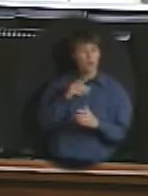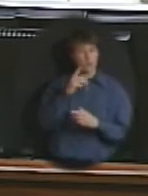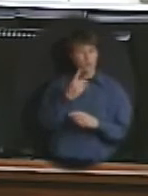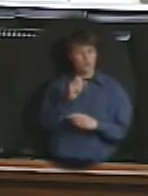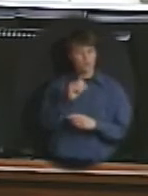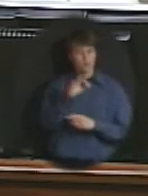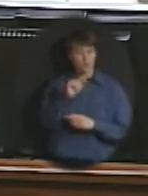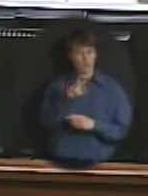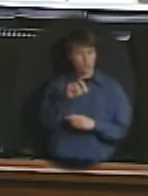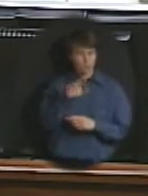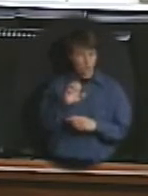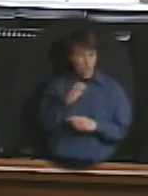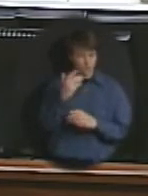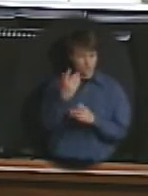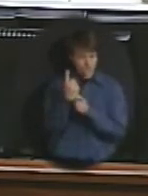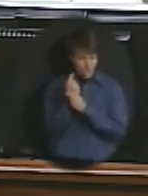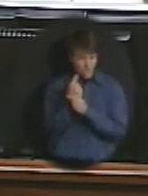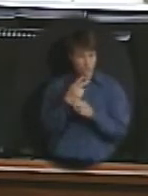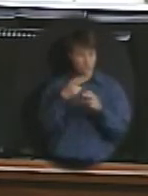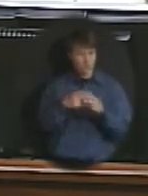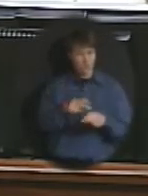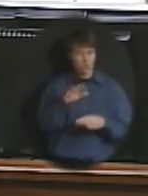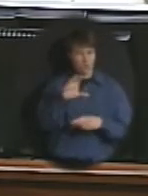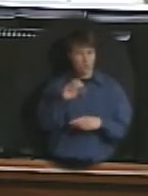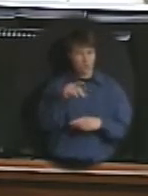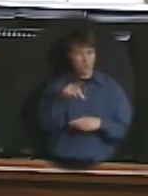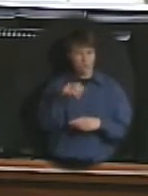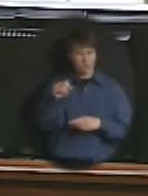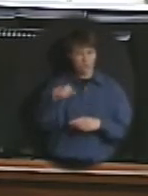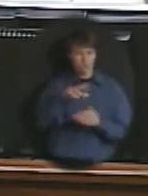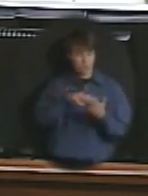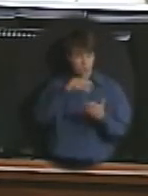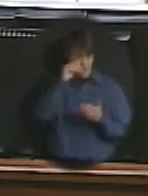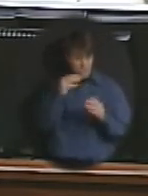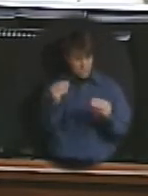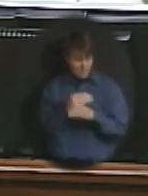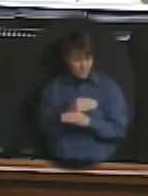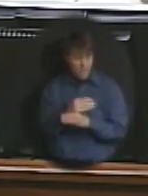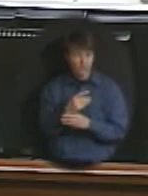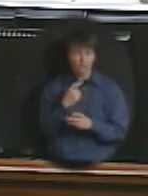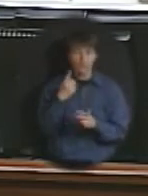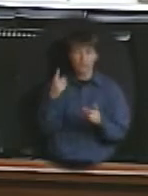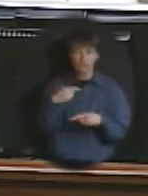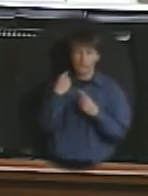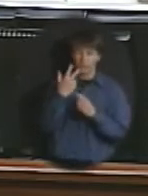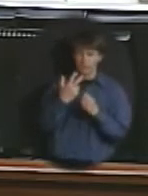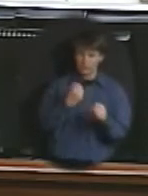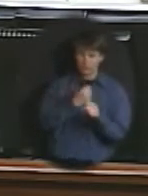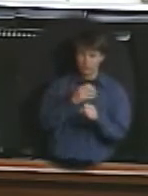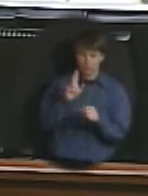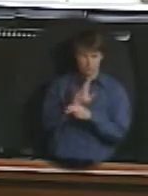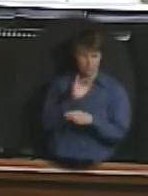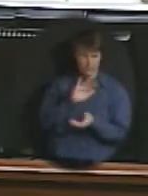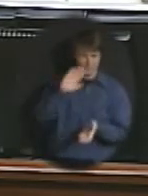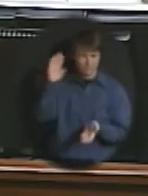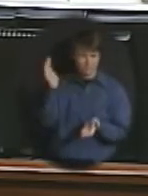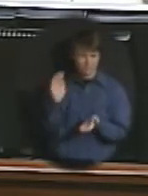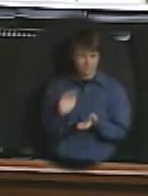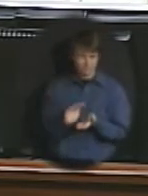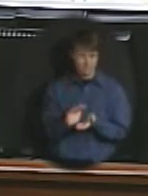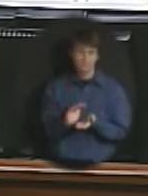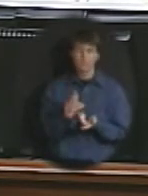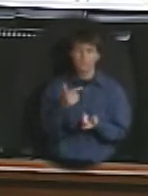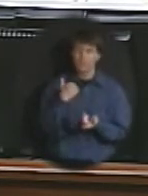software on the list last year that was called Compass Learning Math. And over the last 3 years, the usage of that software had declined. And